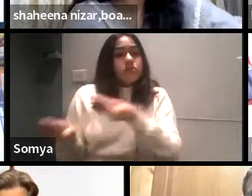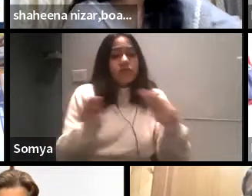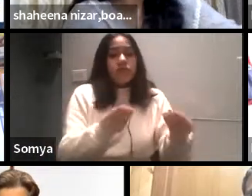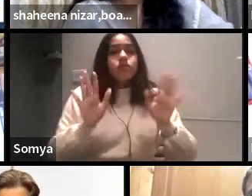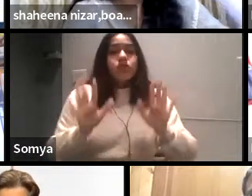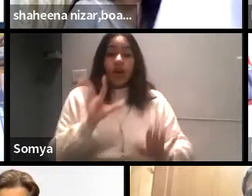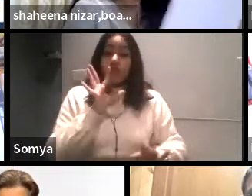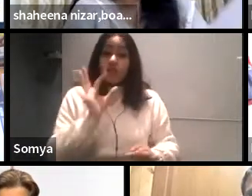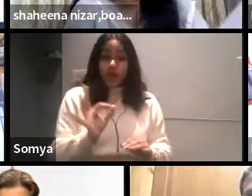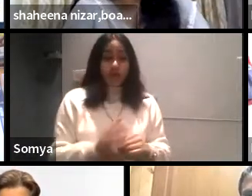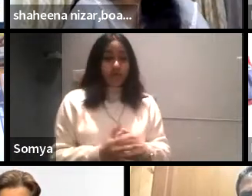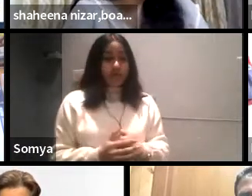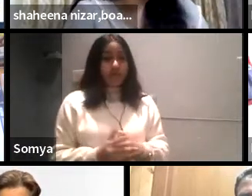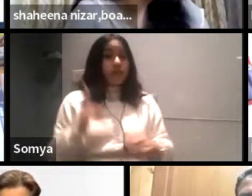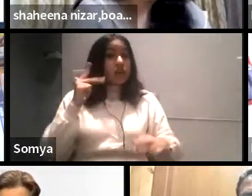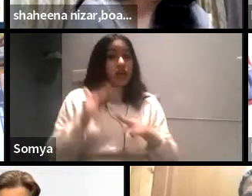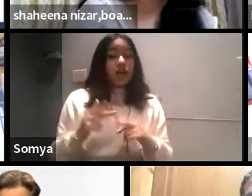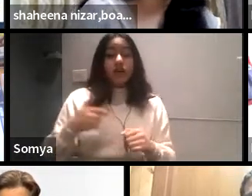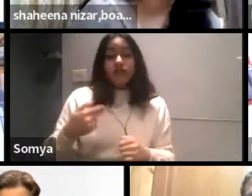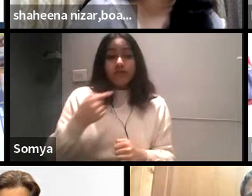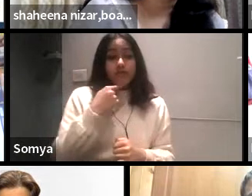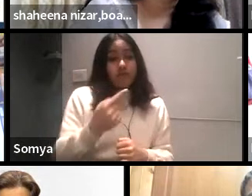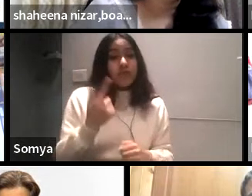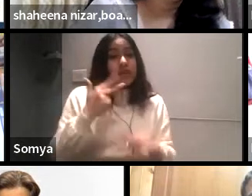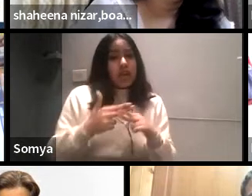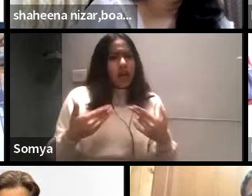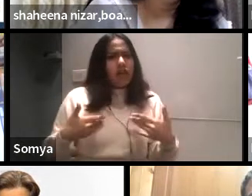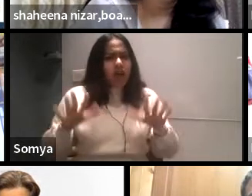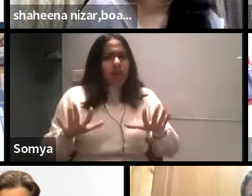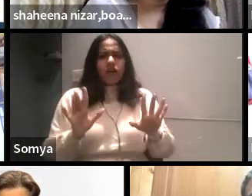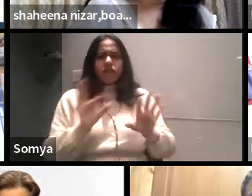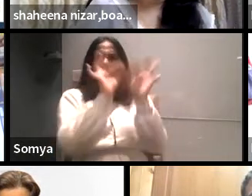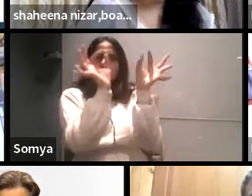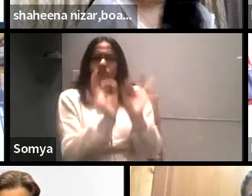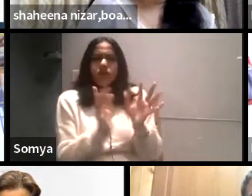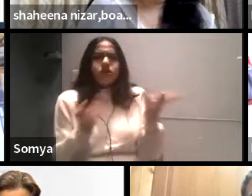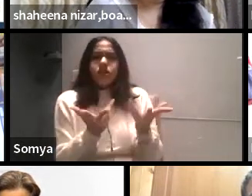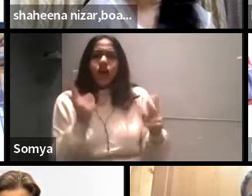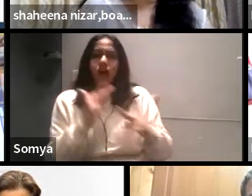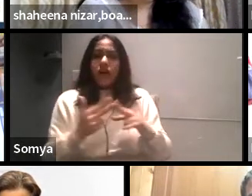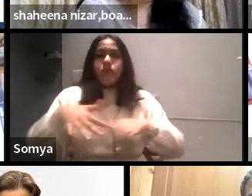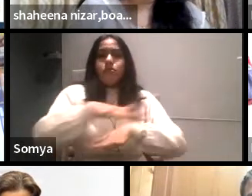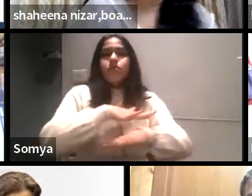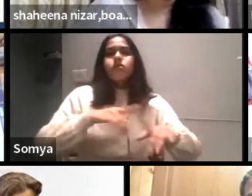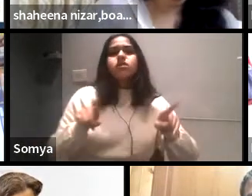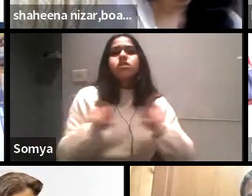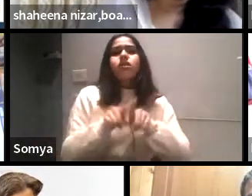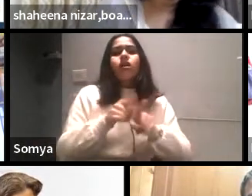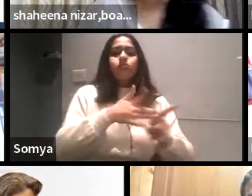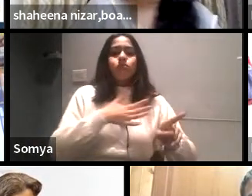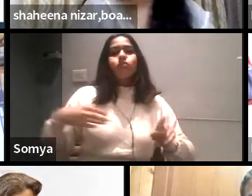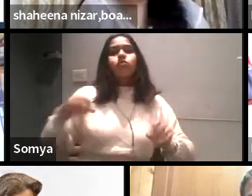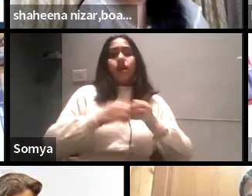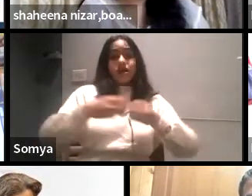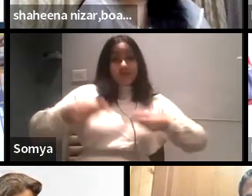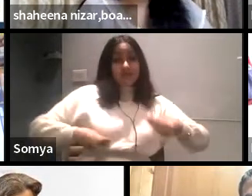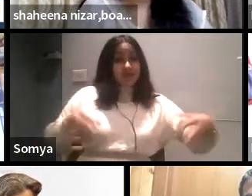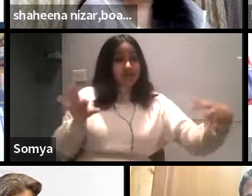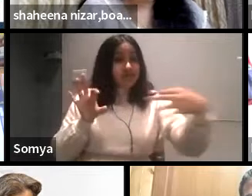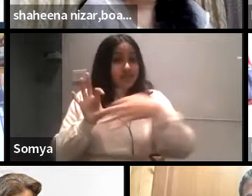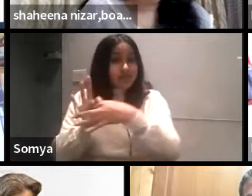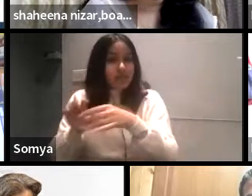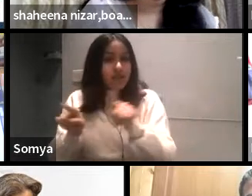So when COVID hit, we were very prepared for organizations or businesses to be